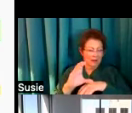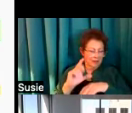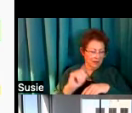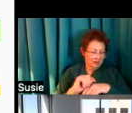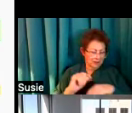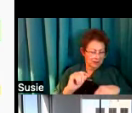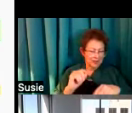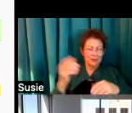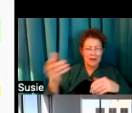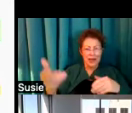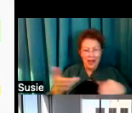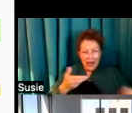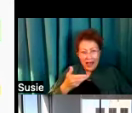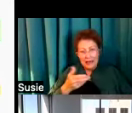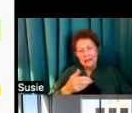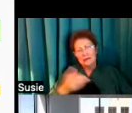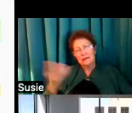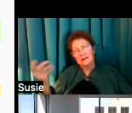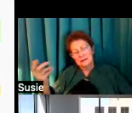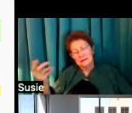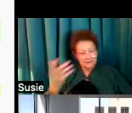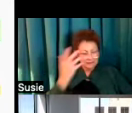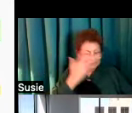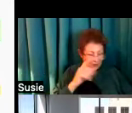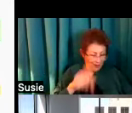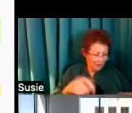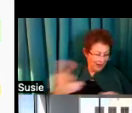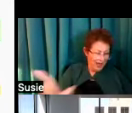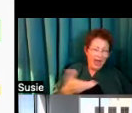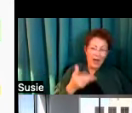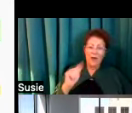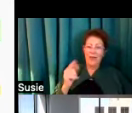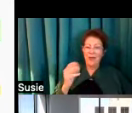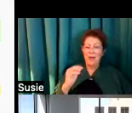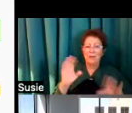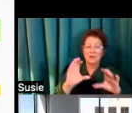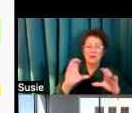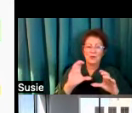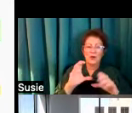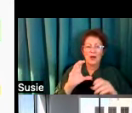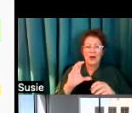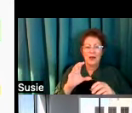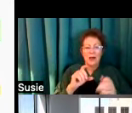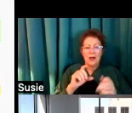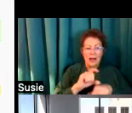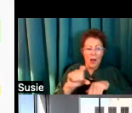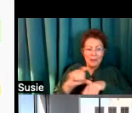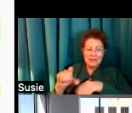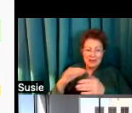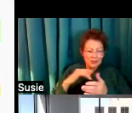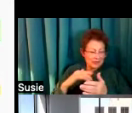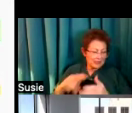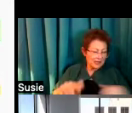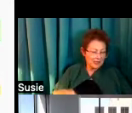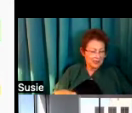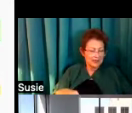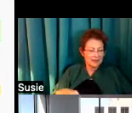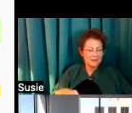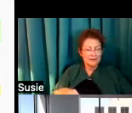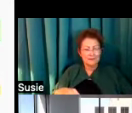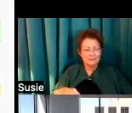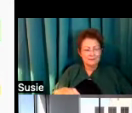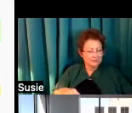hire. Unfortunately, you have to hire them that do like compensation studies. But it's like if you're